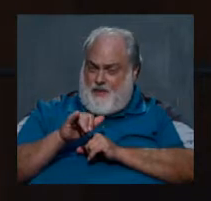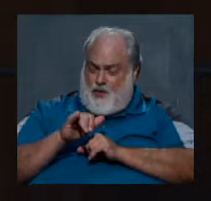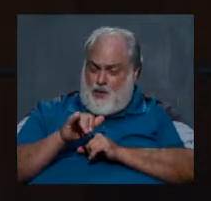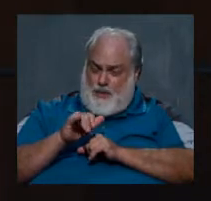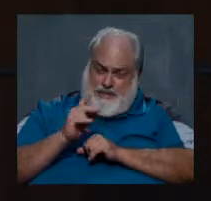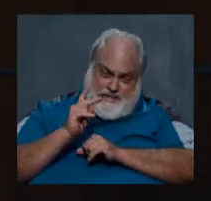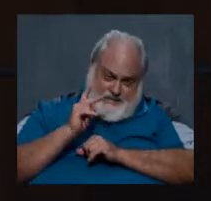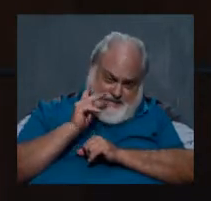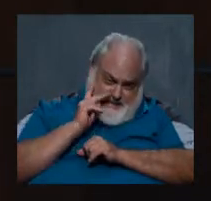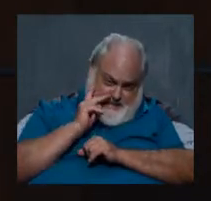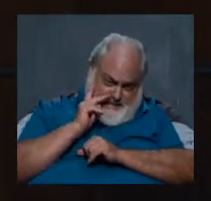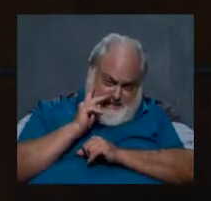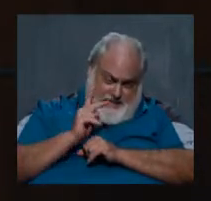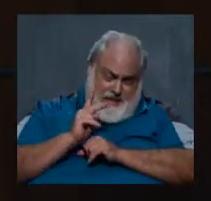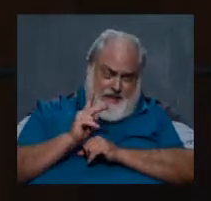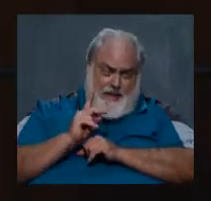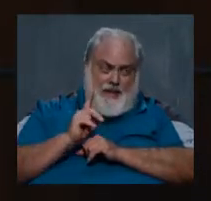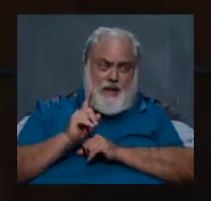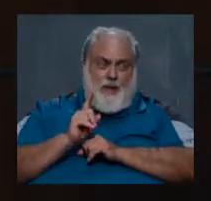see